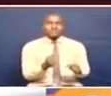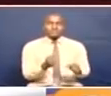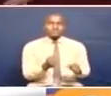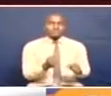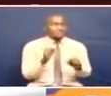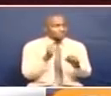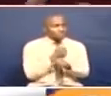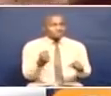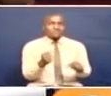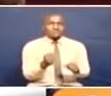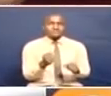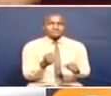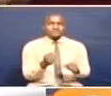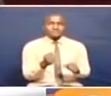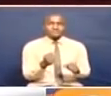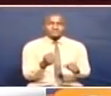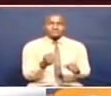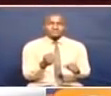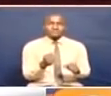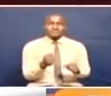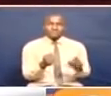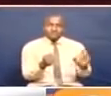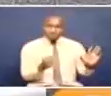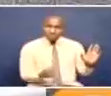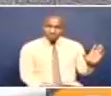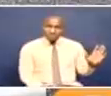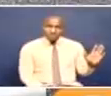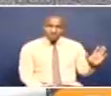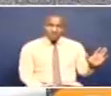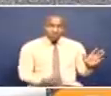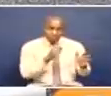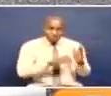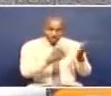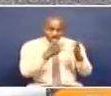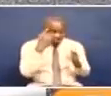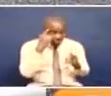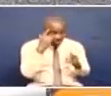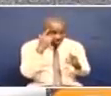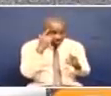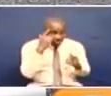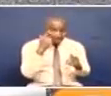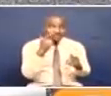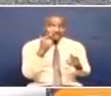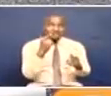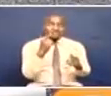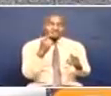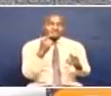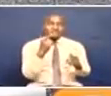in our geopolitics. And one form that I've told people that they need to think about is something called conscious